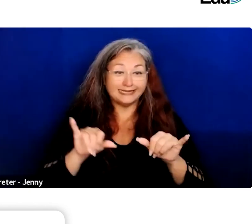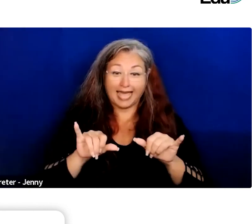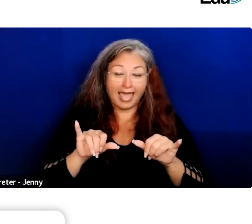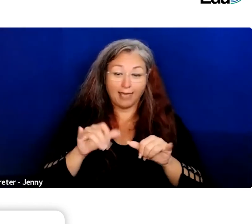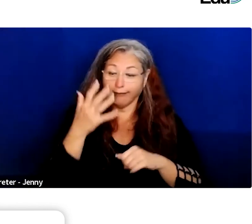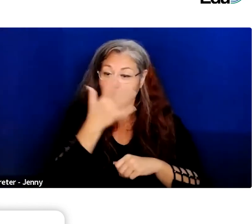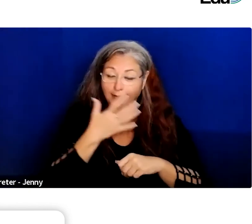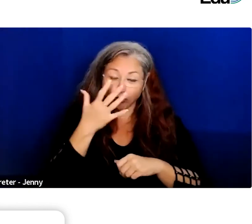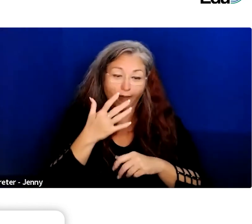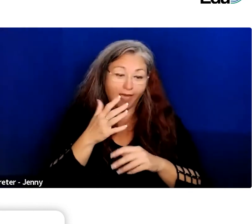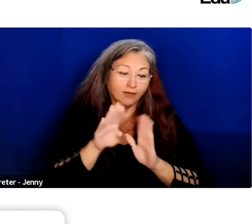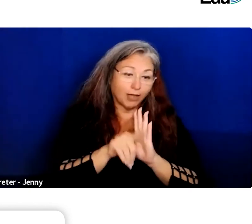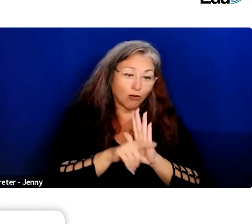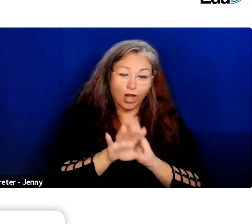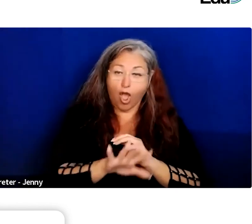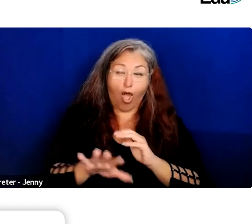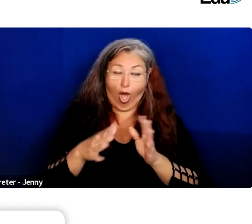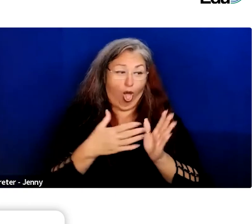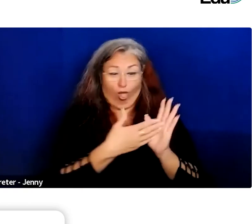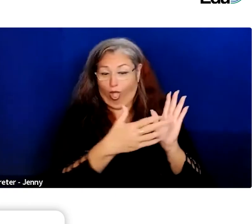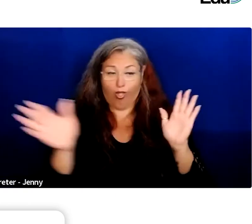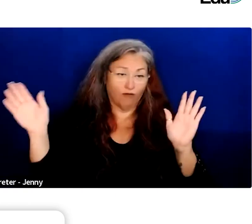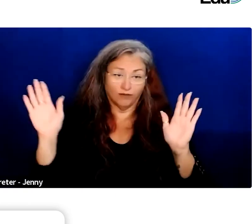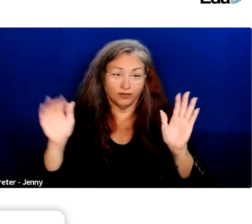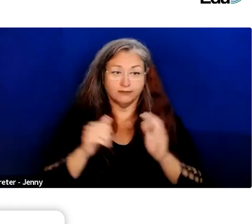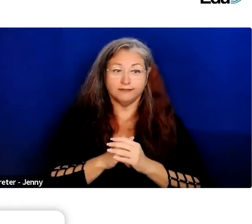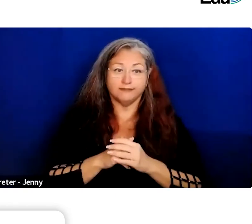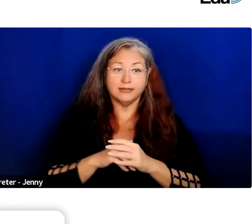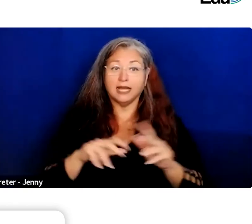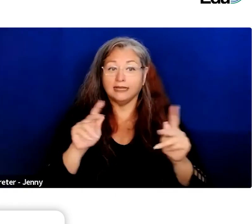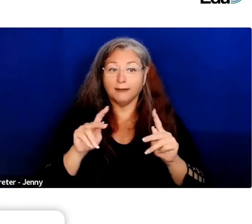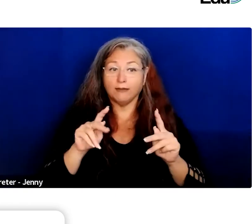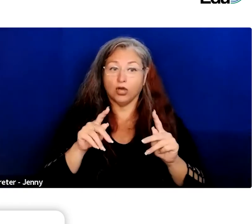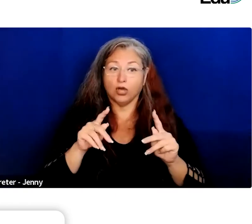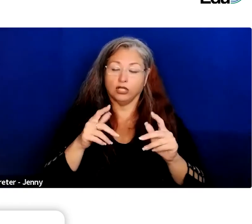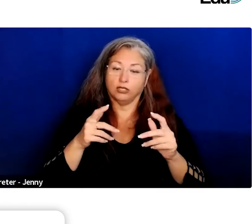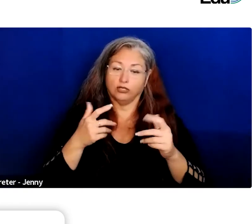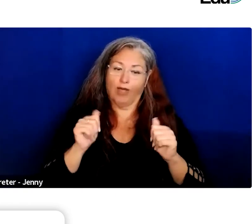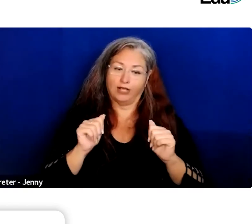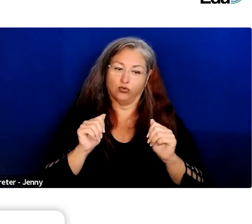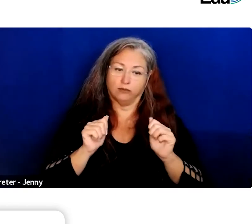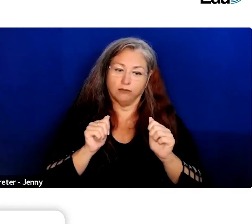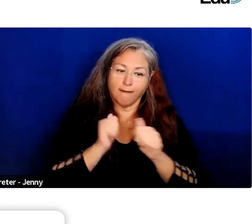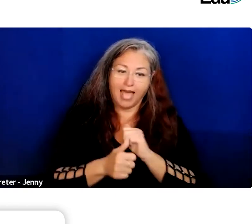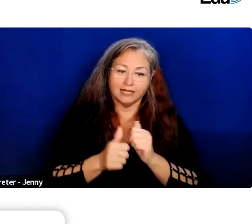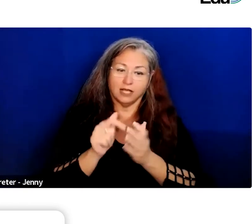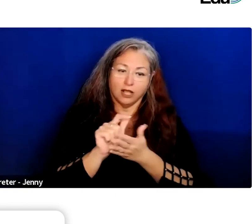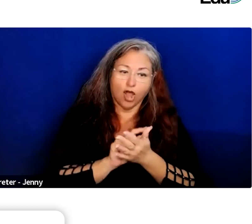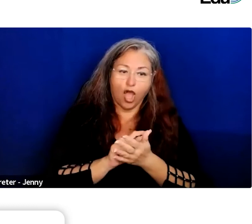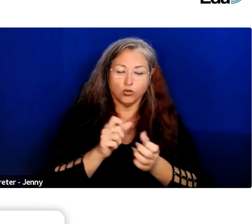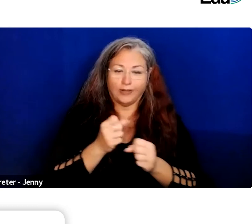demographic across the board. And the people that are trying to push this act and try to get back-end